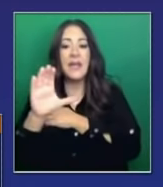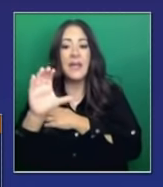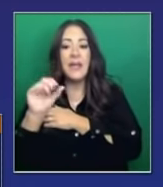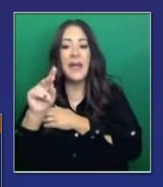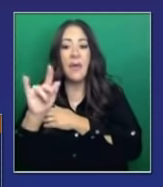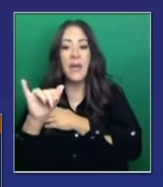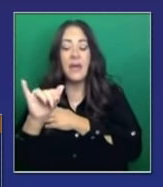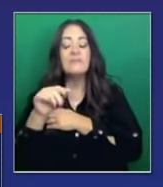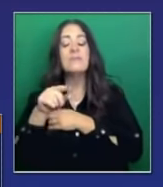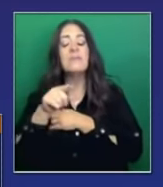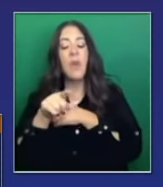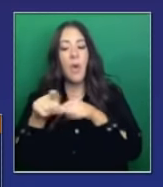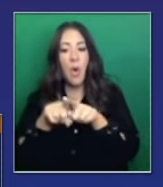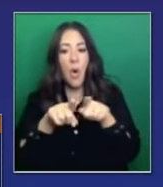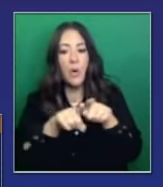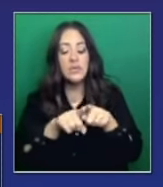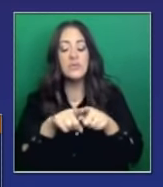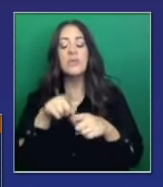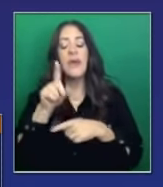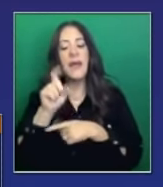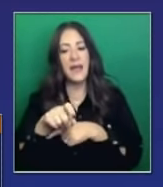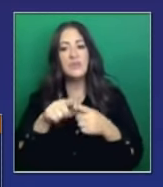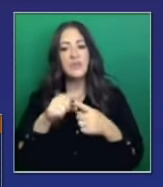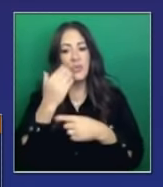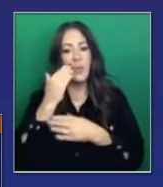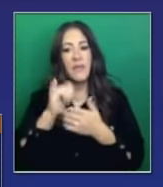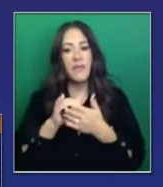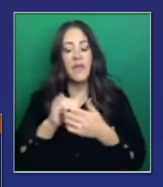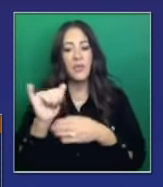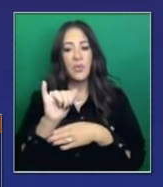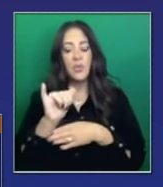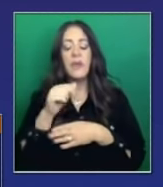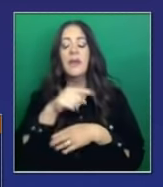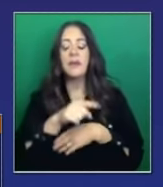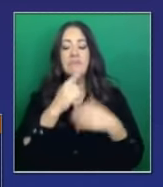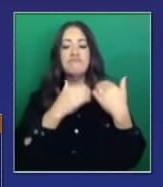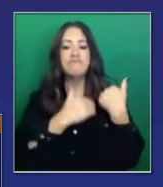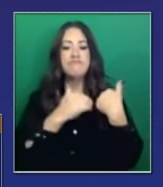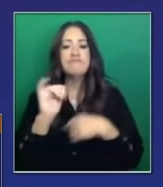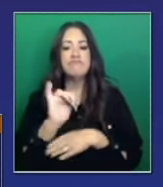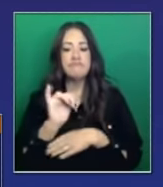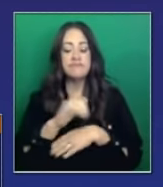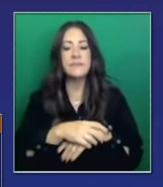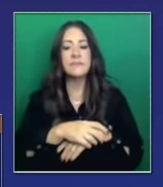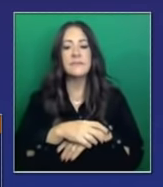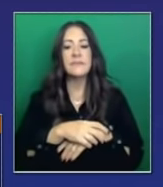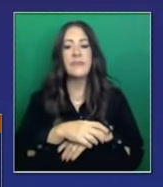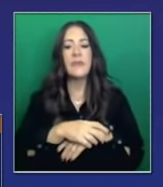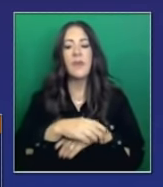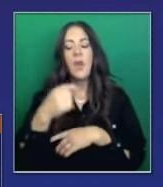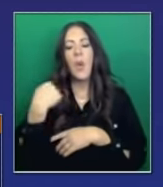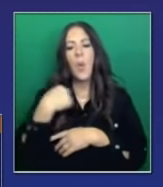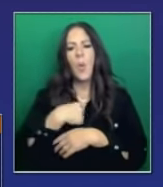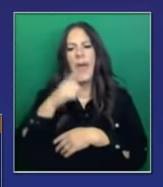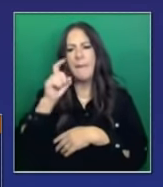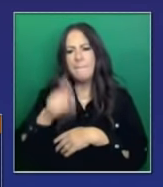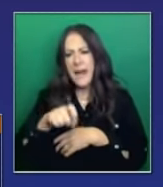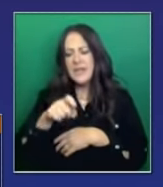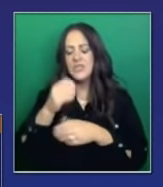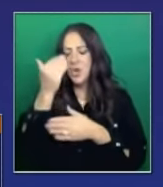Galley can talk about some of the epidemiology around this and talk about the why, but we must have a 7-day average case rate of less than 28 cases